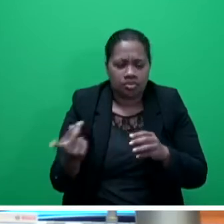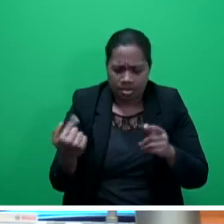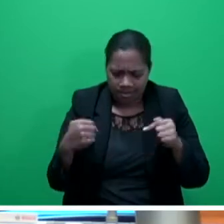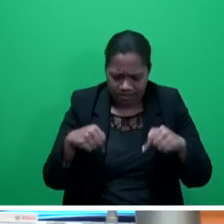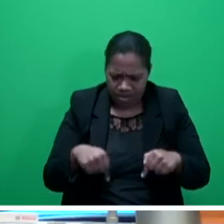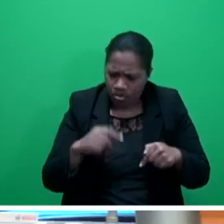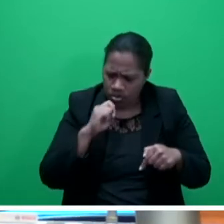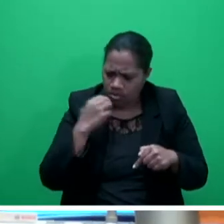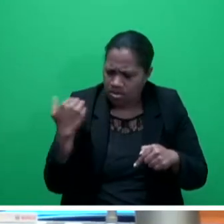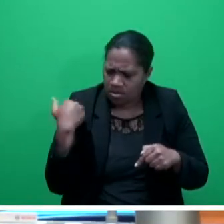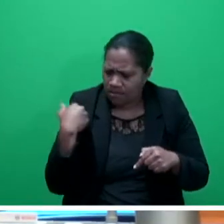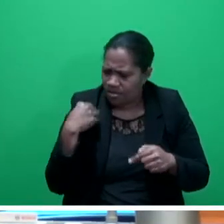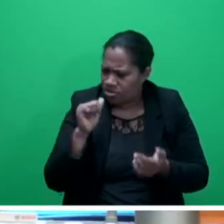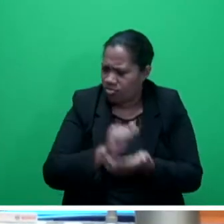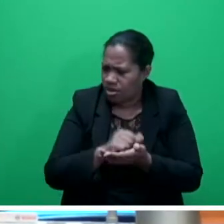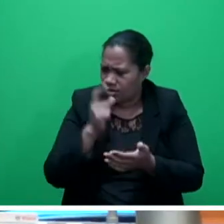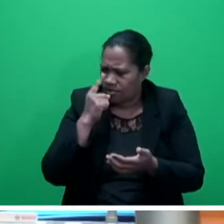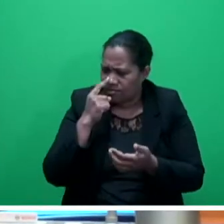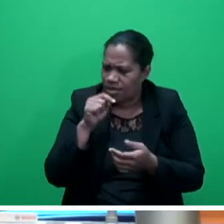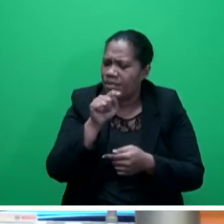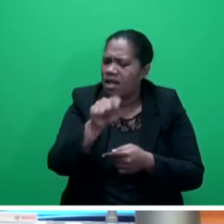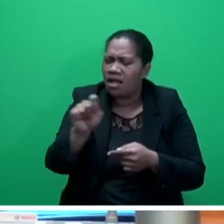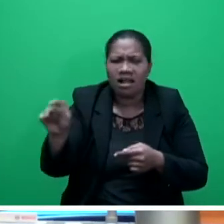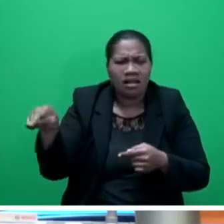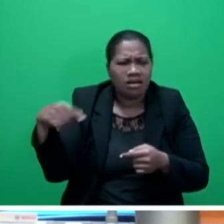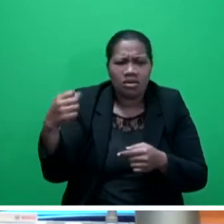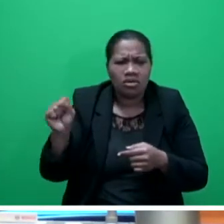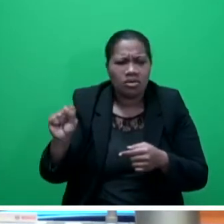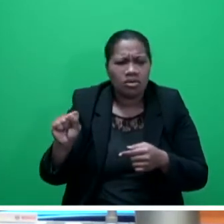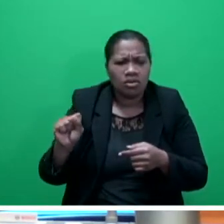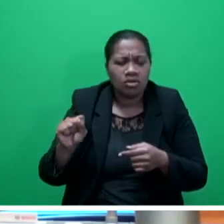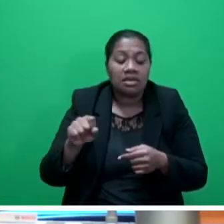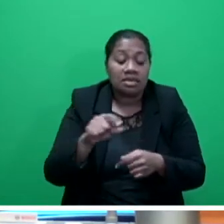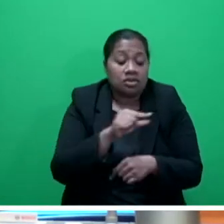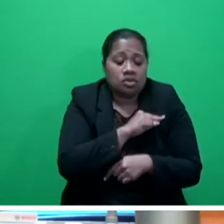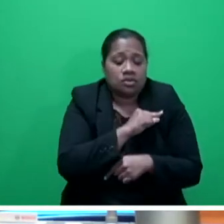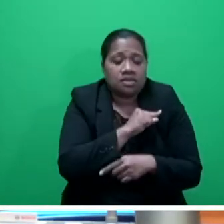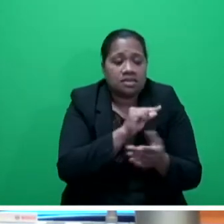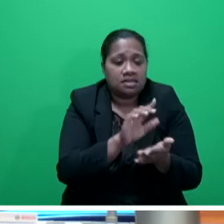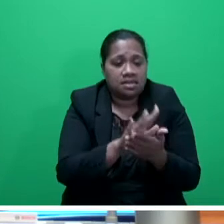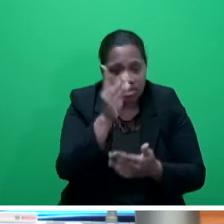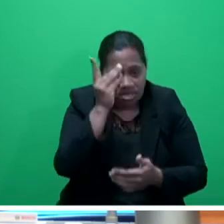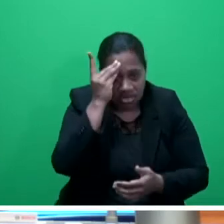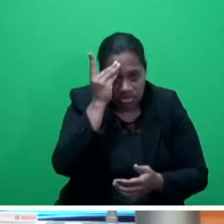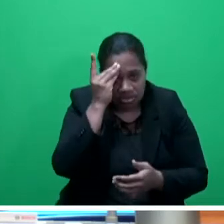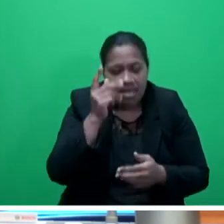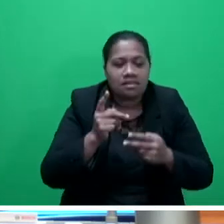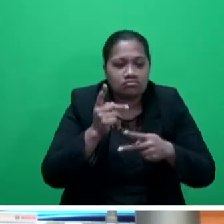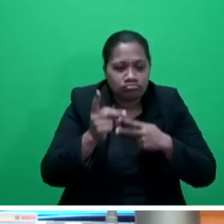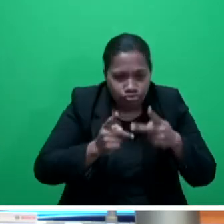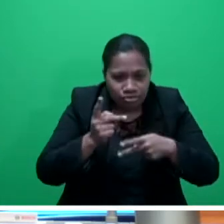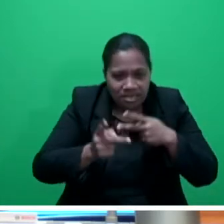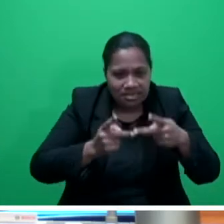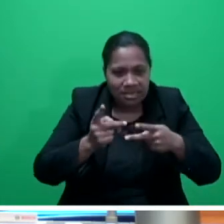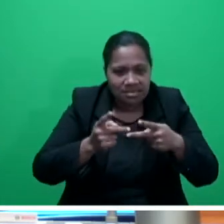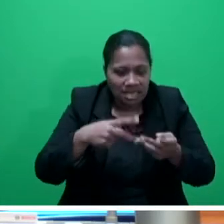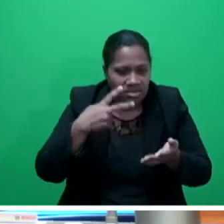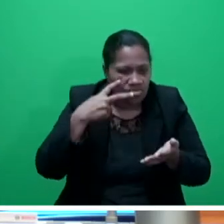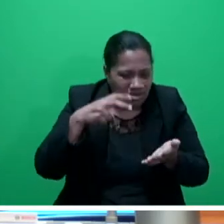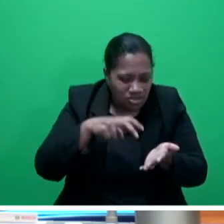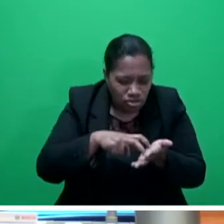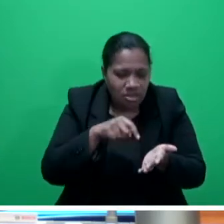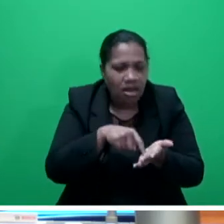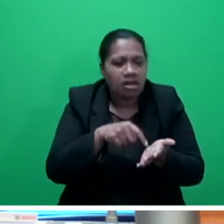of people down the street, no, it won't. It's about the quality of education and the processes and the recognition of